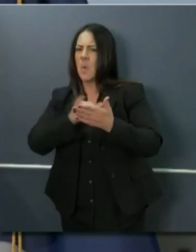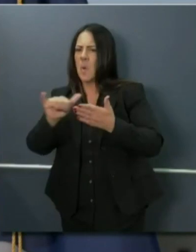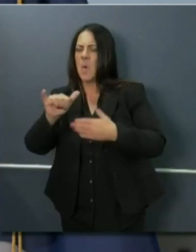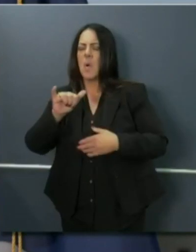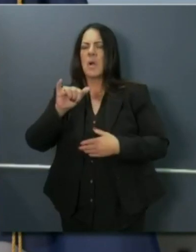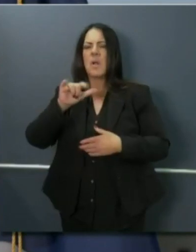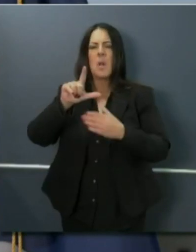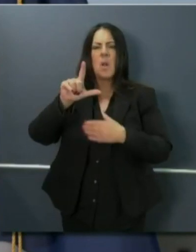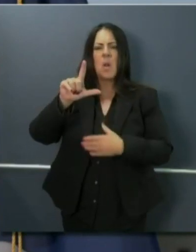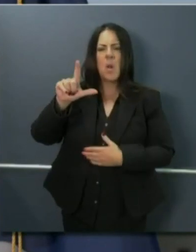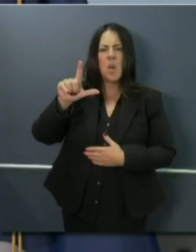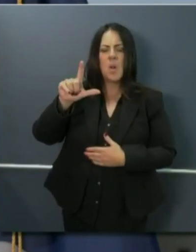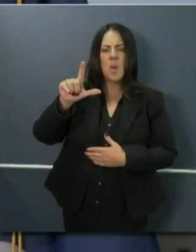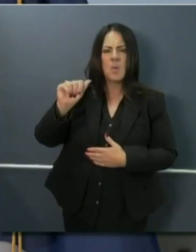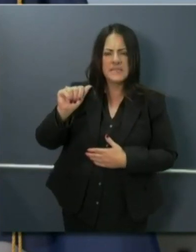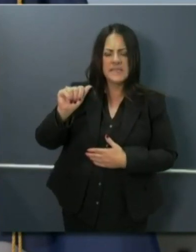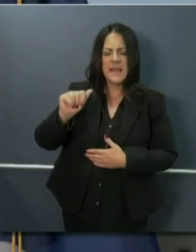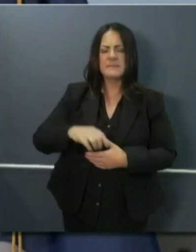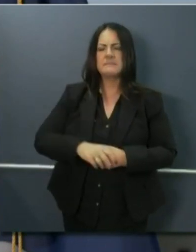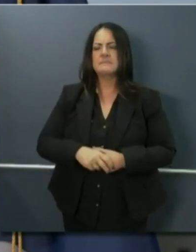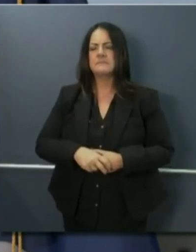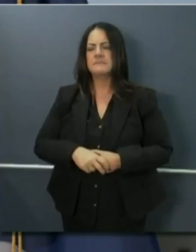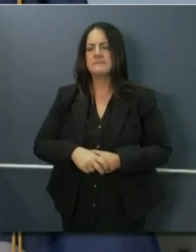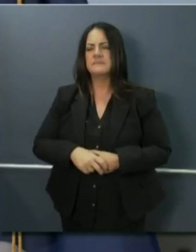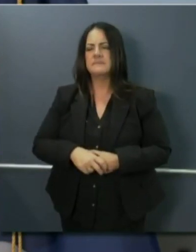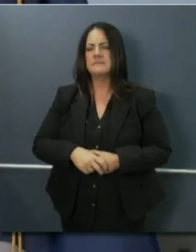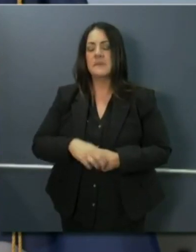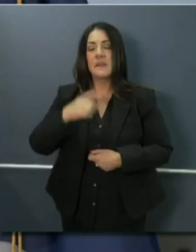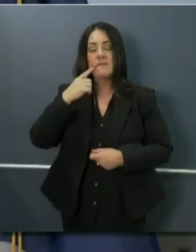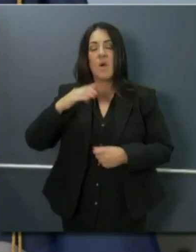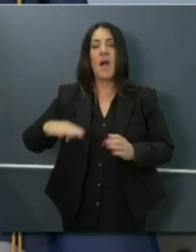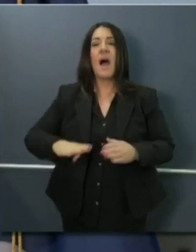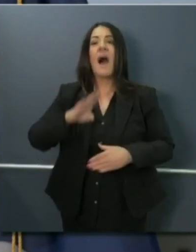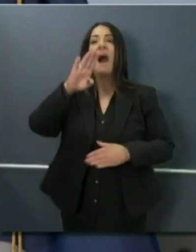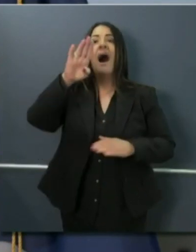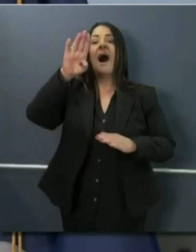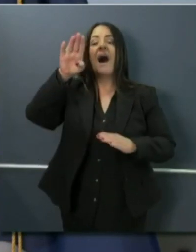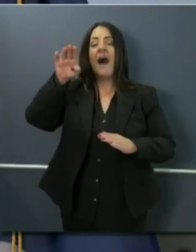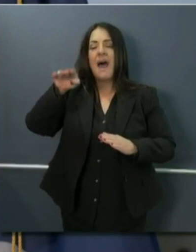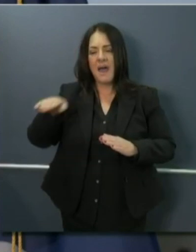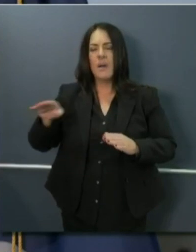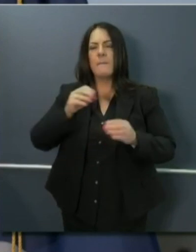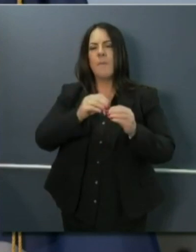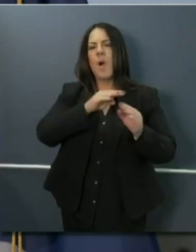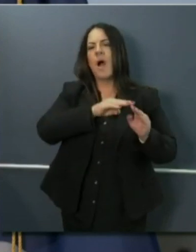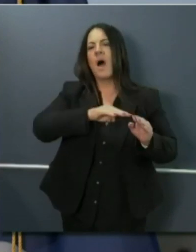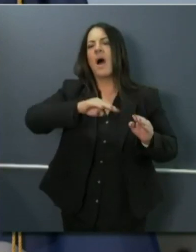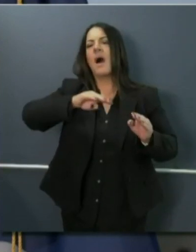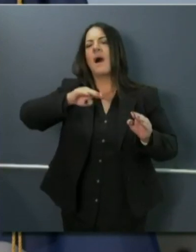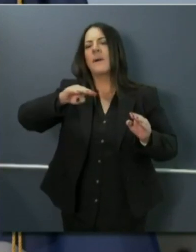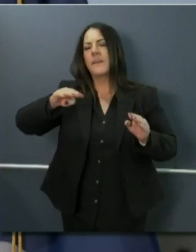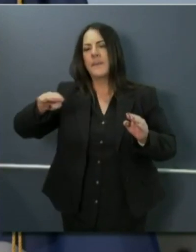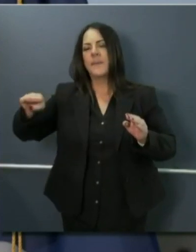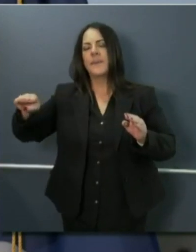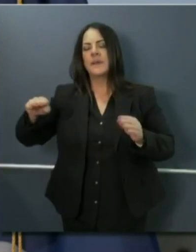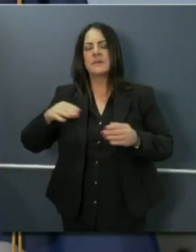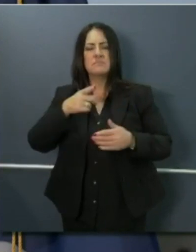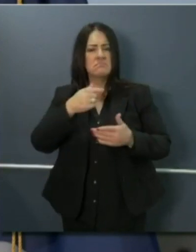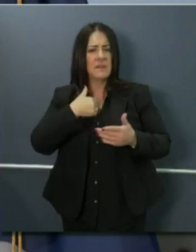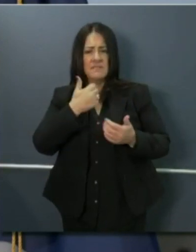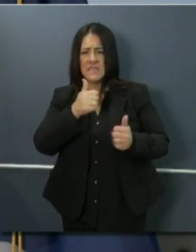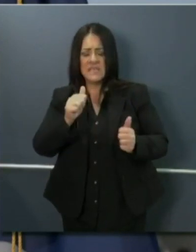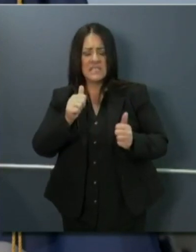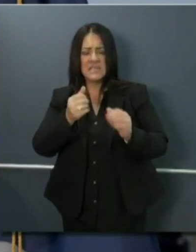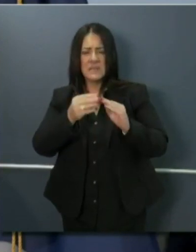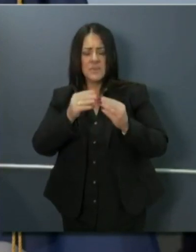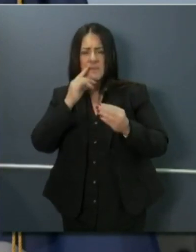thoughts. Do you think that those orders have flattened the curve in the Bay Area, as some UCSF doctors suggested over the weekend? And